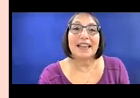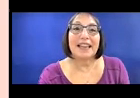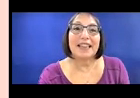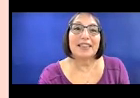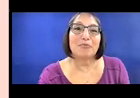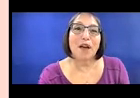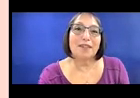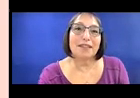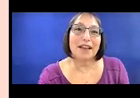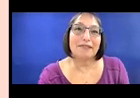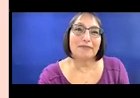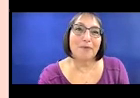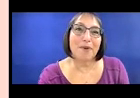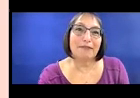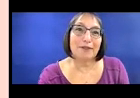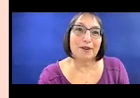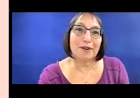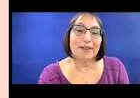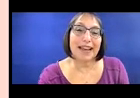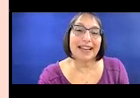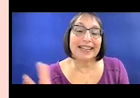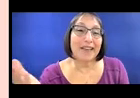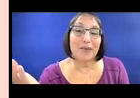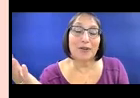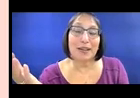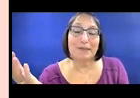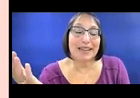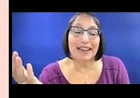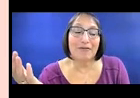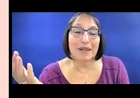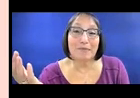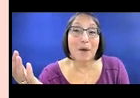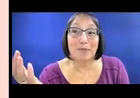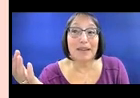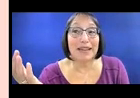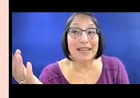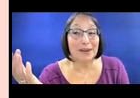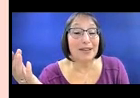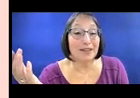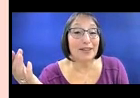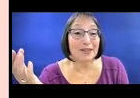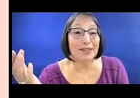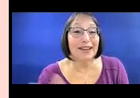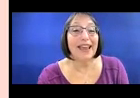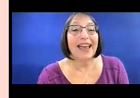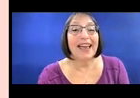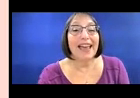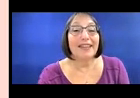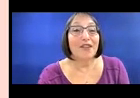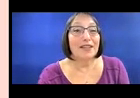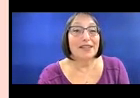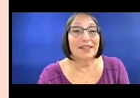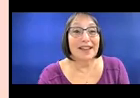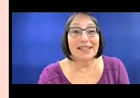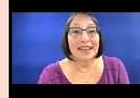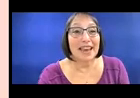In this process of what I've learned is, yeah, the original recipe doesn't have to be like mom's, but it can be equally as delicious. And as